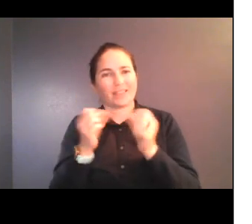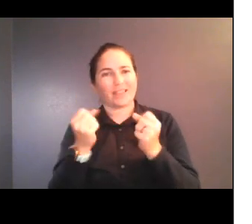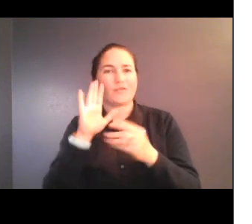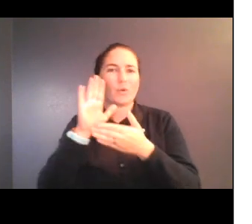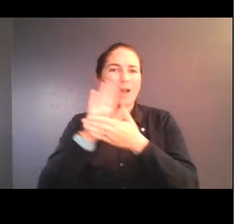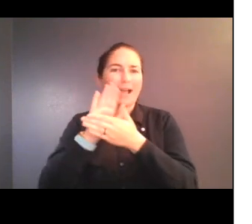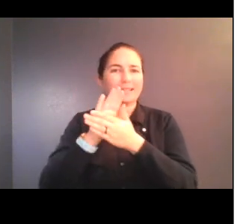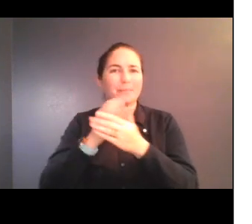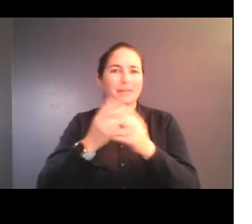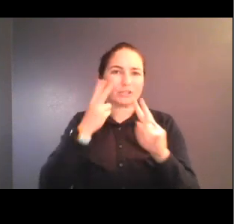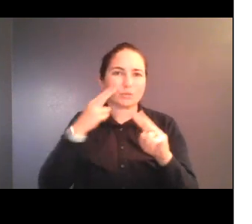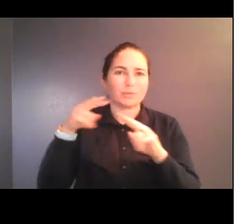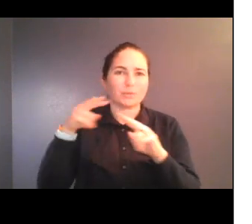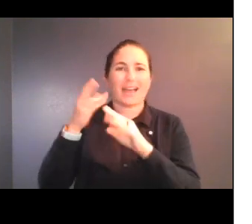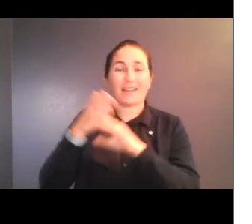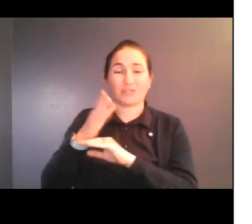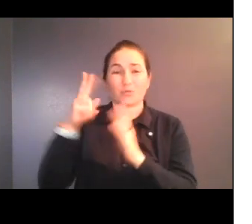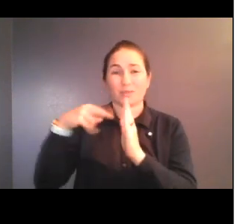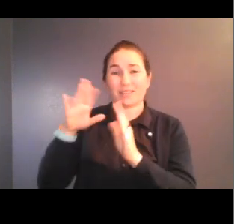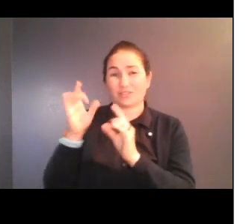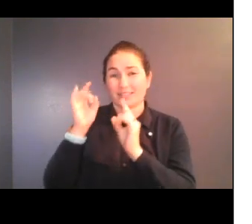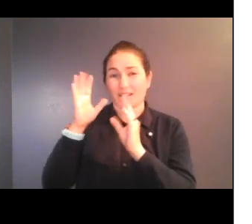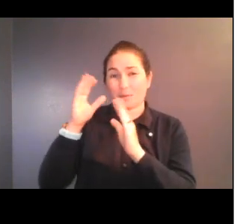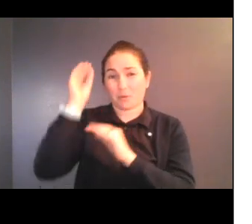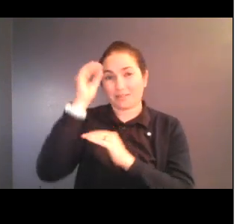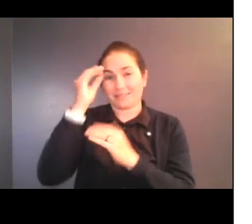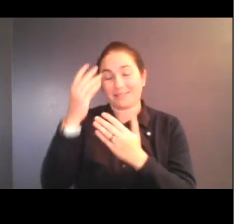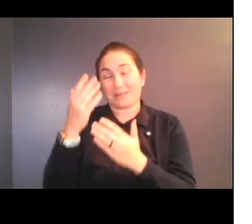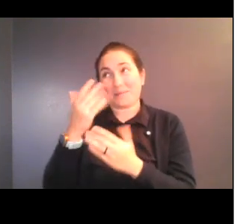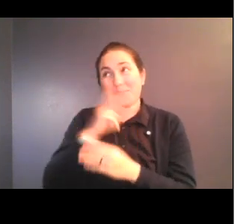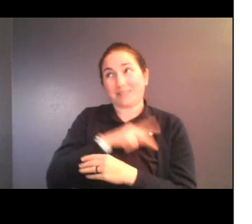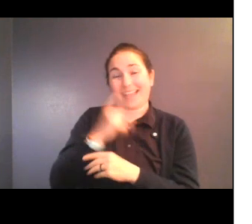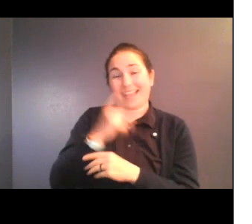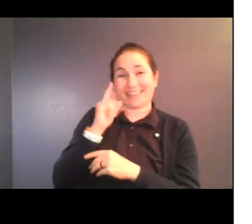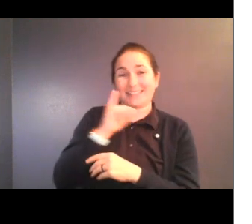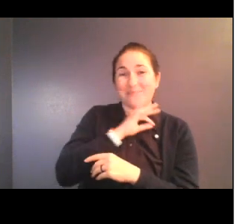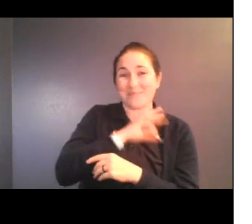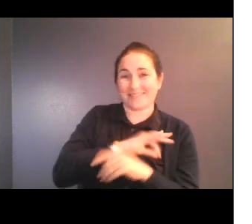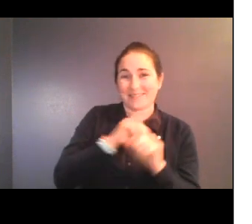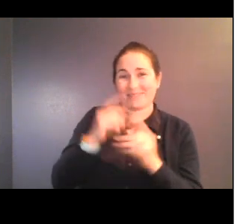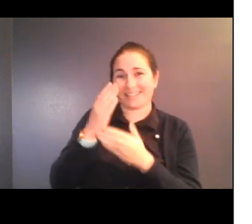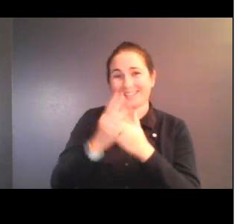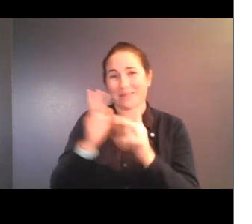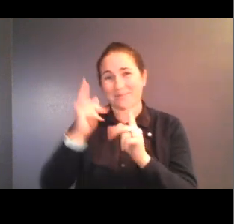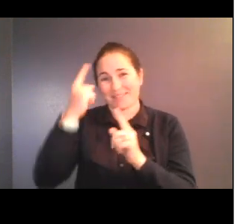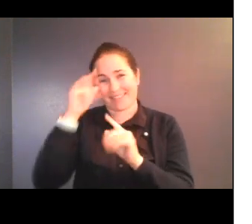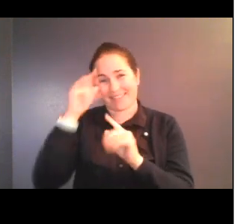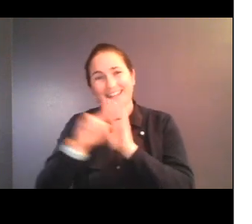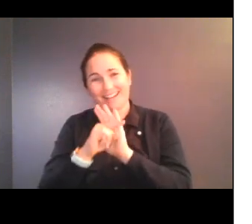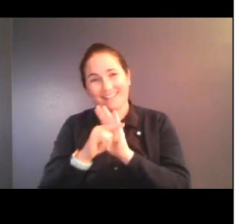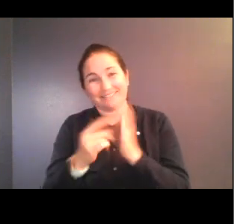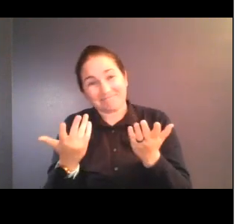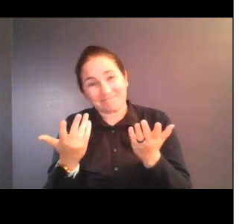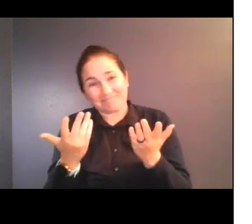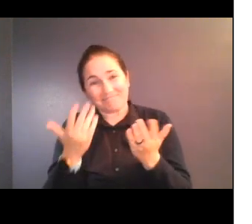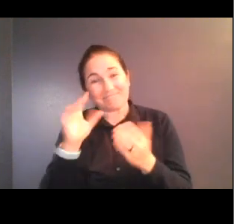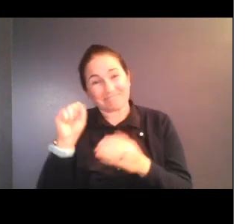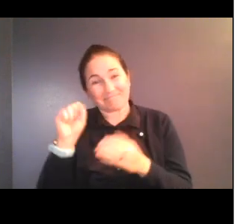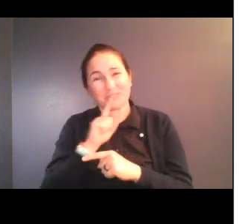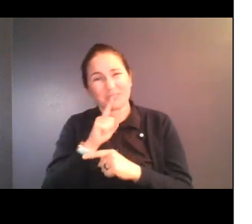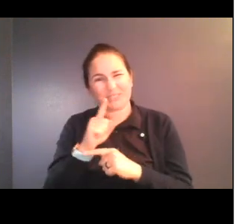reading their terrible opinions. I actually think this is a benefit, but you might think of it as a pitfall. Yeah, sometimes it's